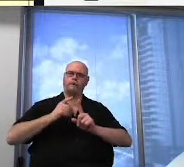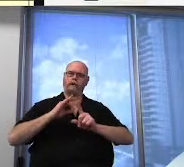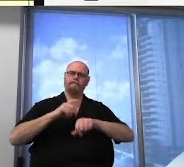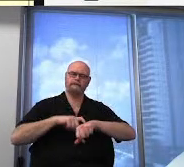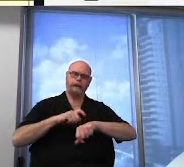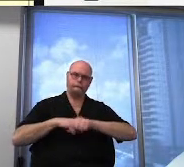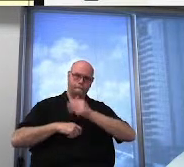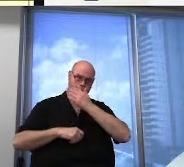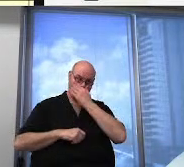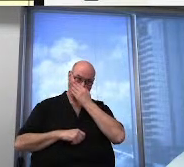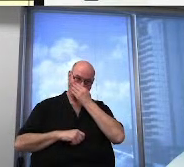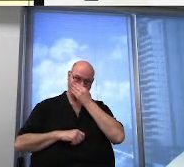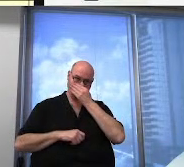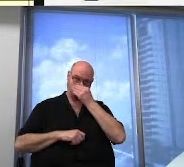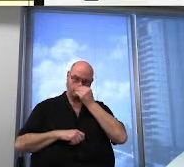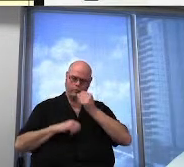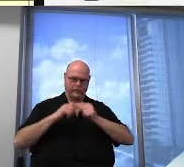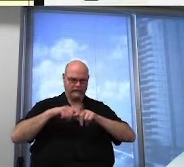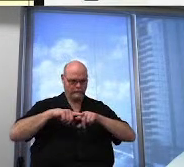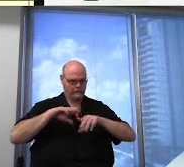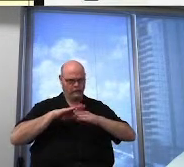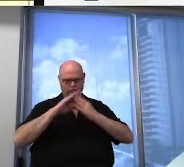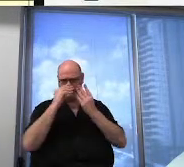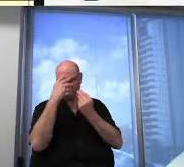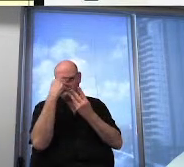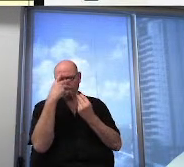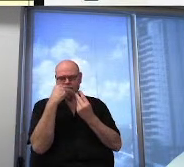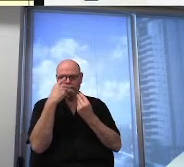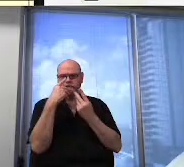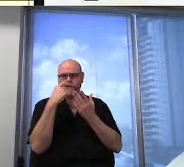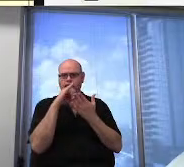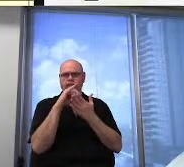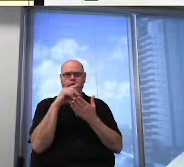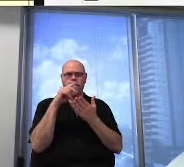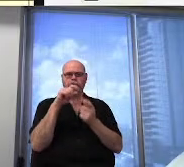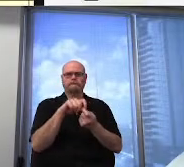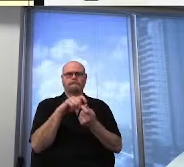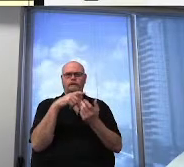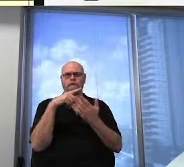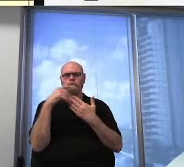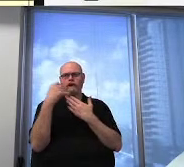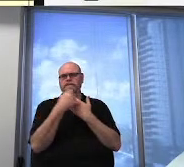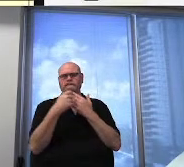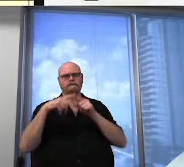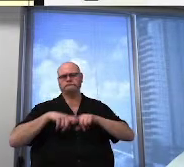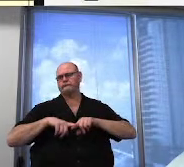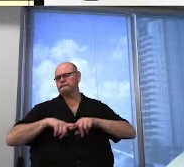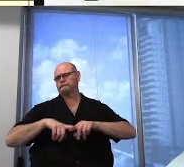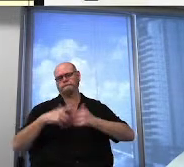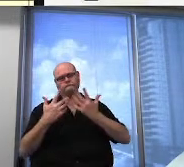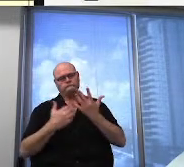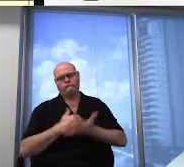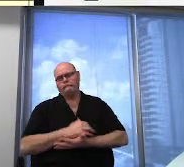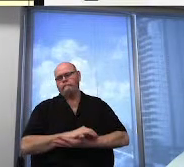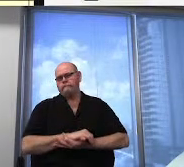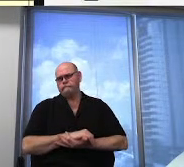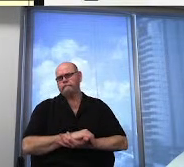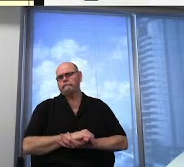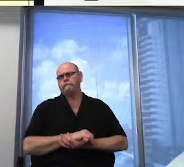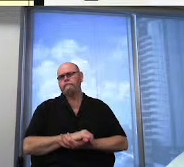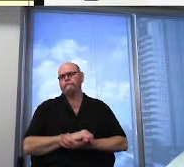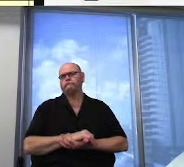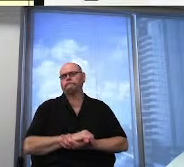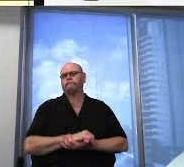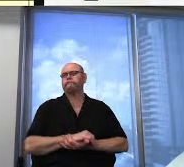time. And with depending on the details of the information of a particular project, the details will vary the position.